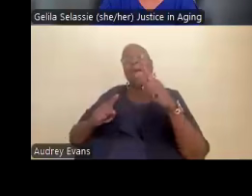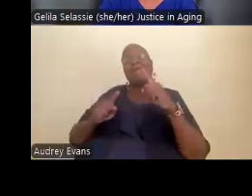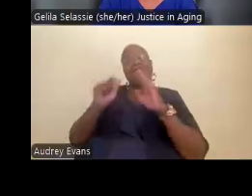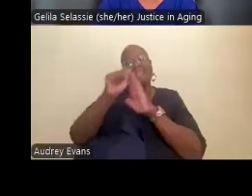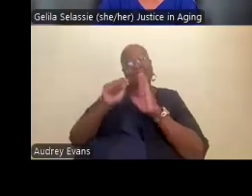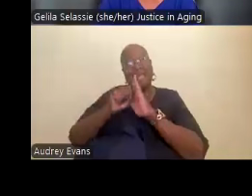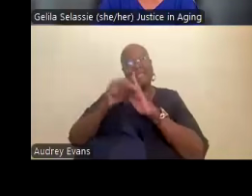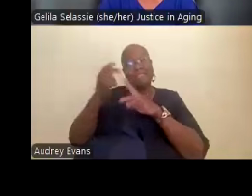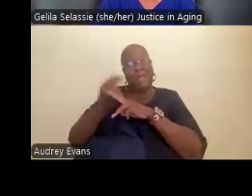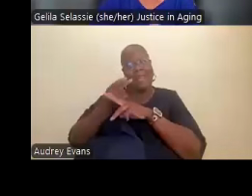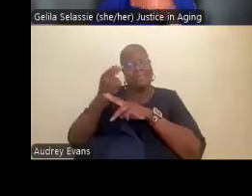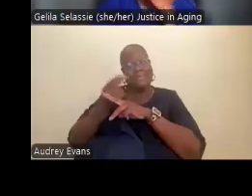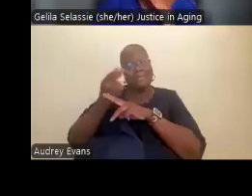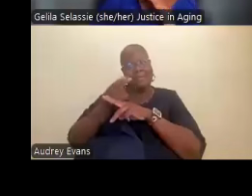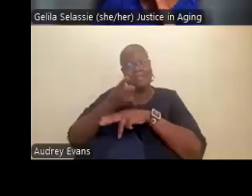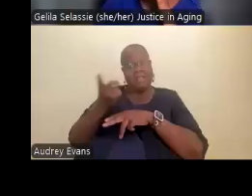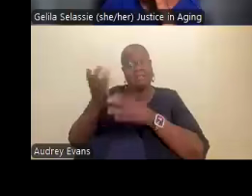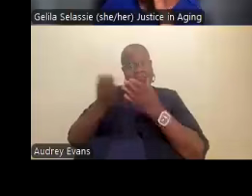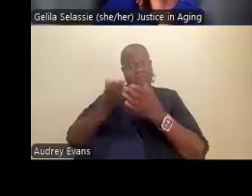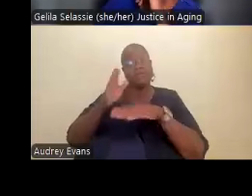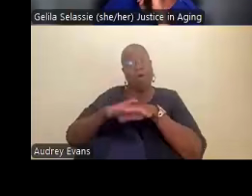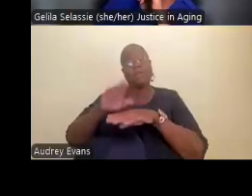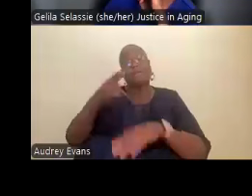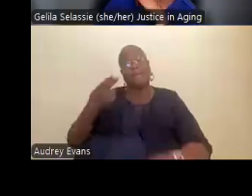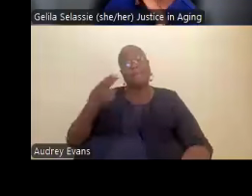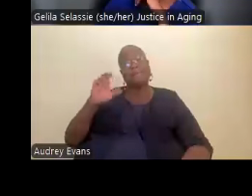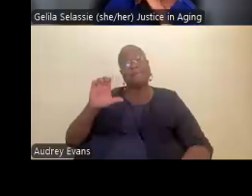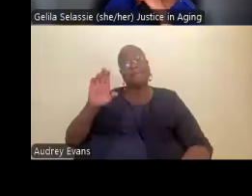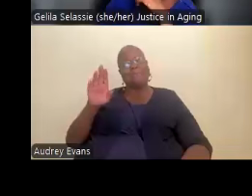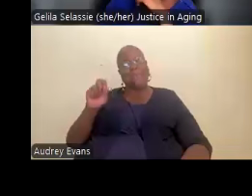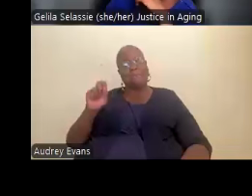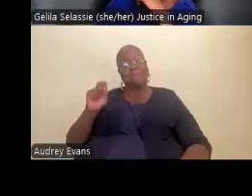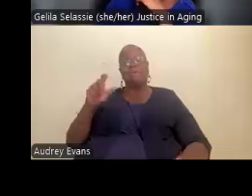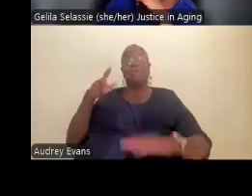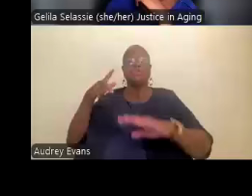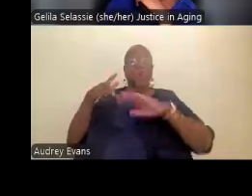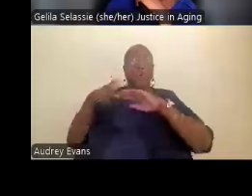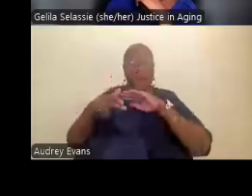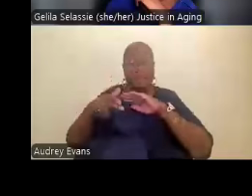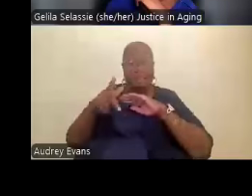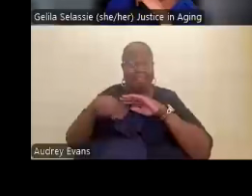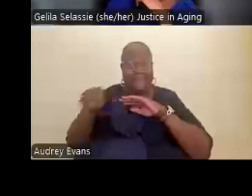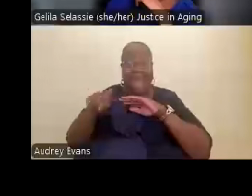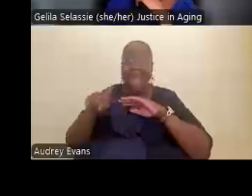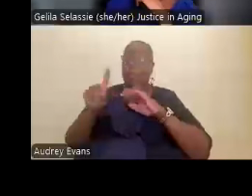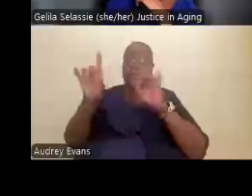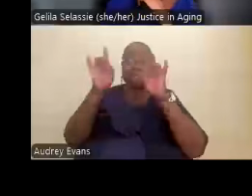these services is for HCBS directly. So cutting services like this would be